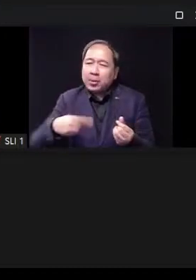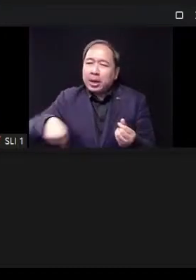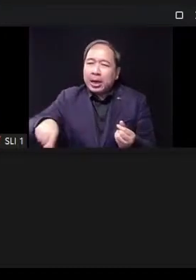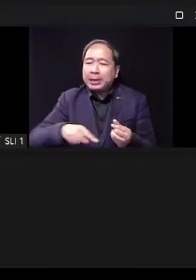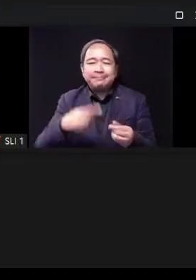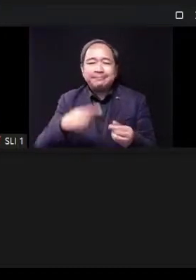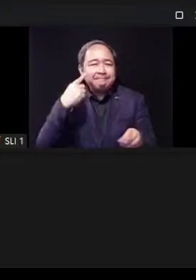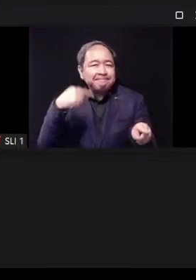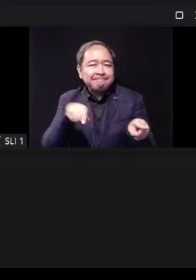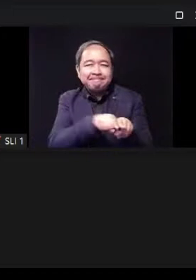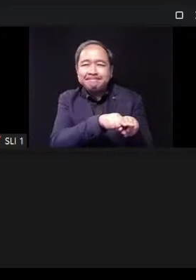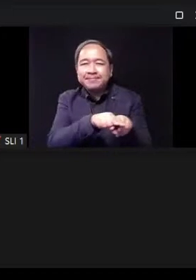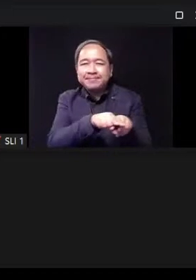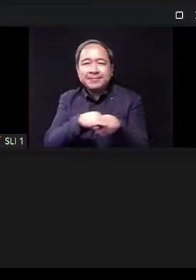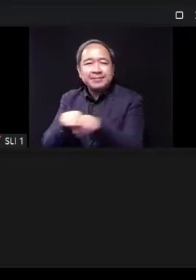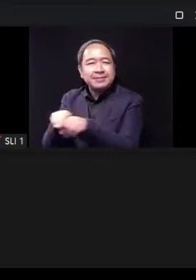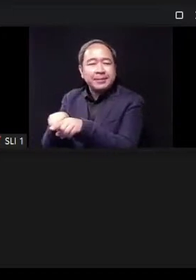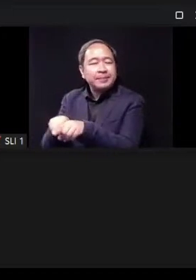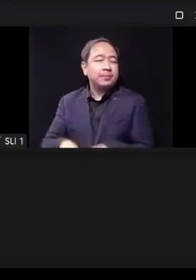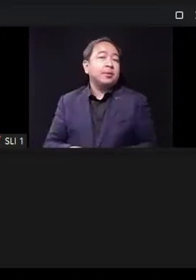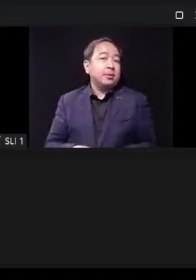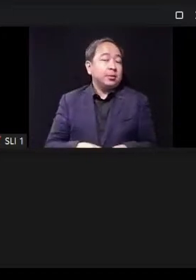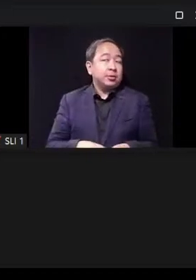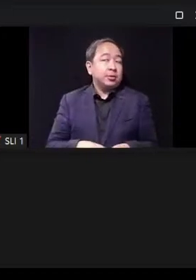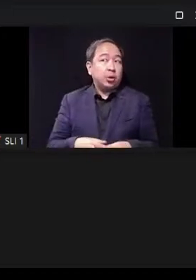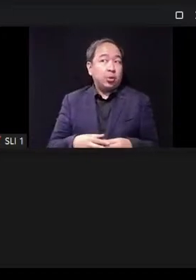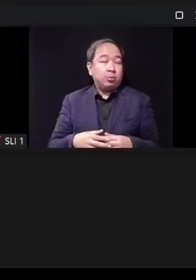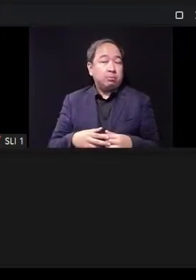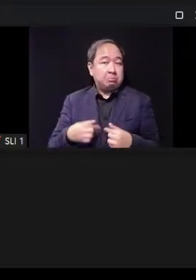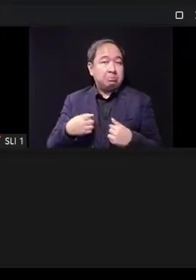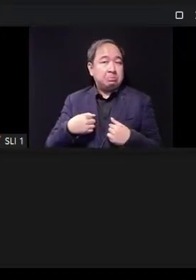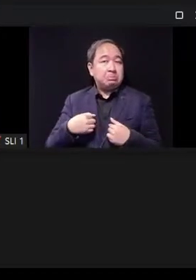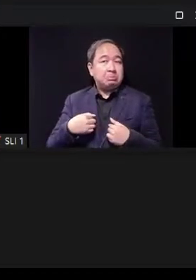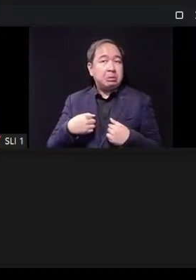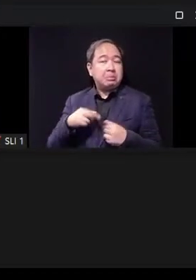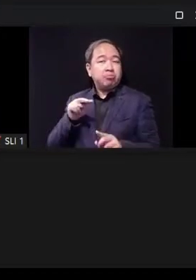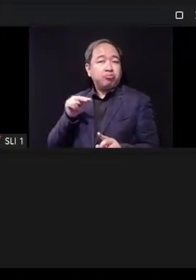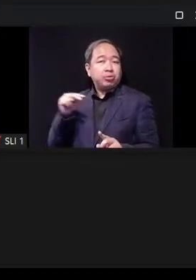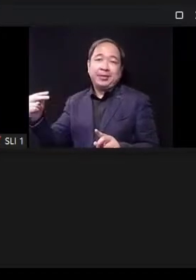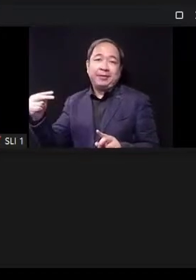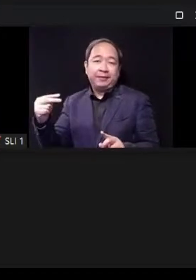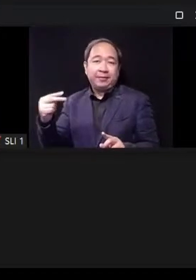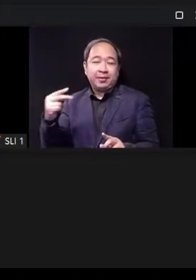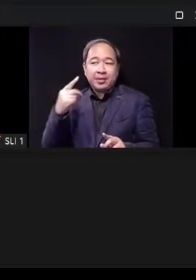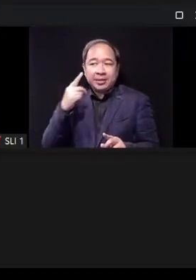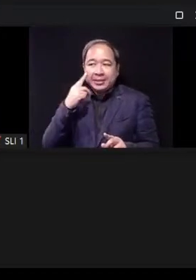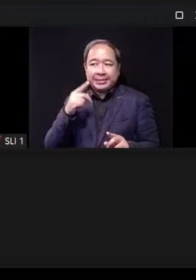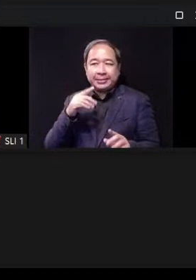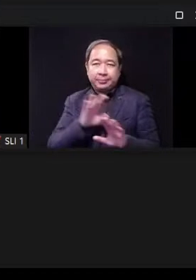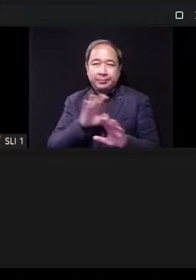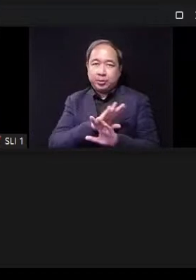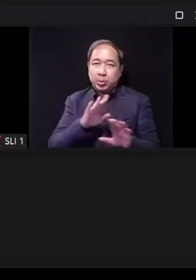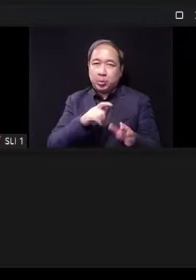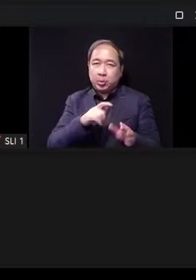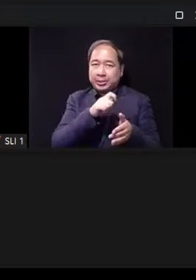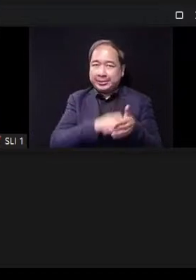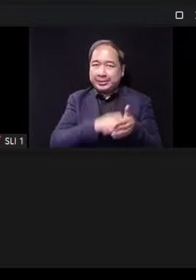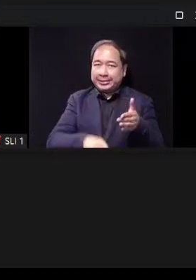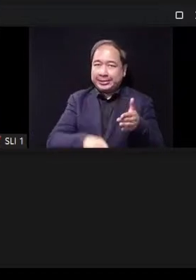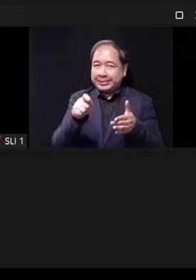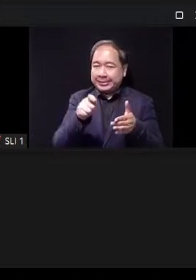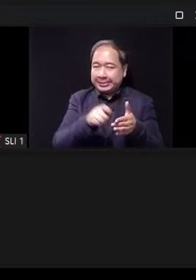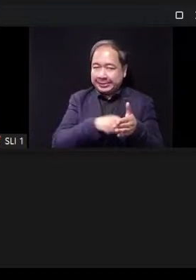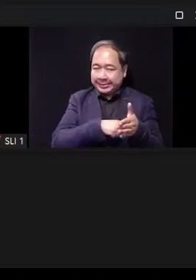of ESCAP. I think from our perspective, we would not be able to go along with deleting the declaration. As my colleague from the